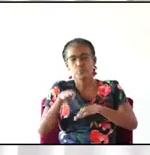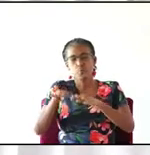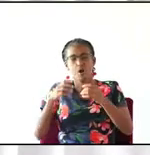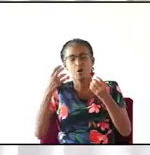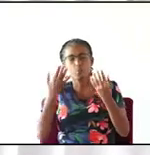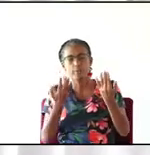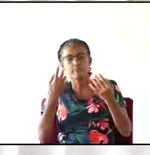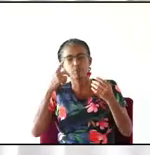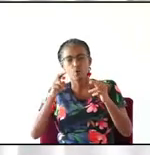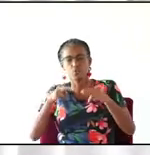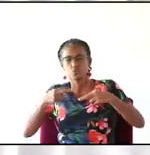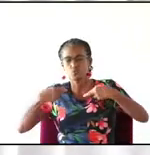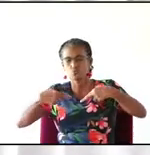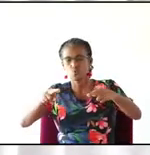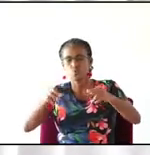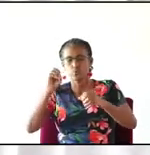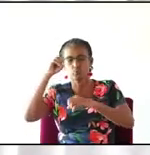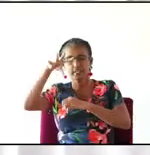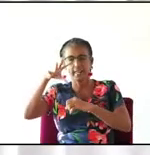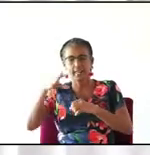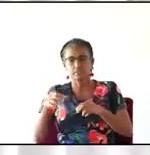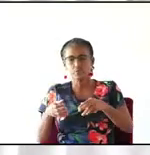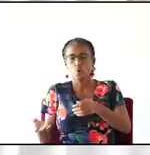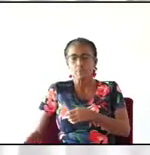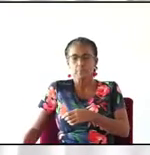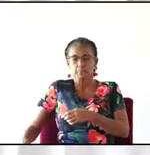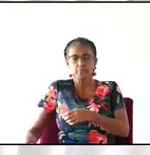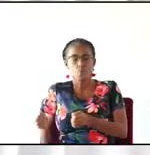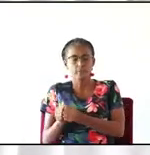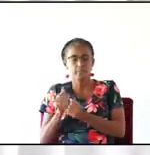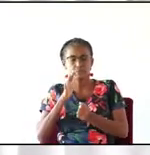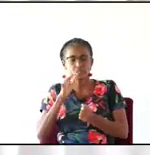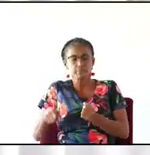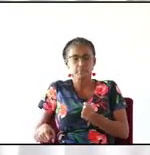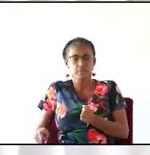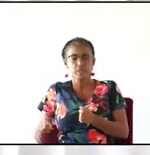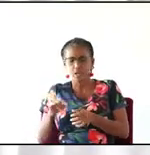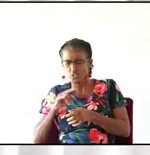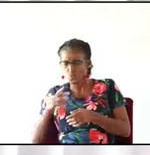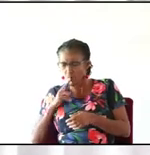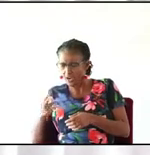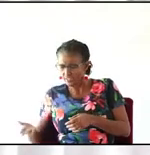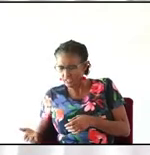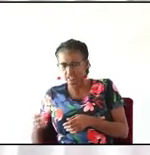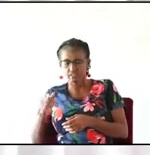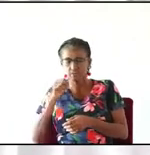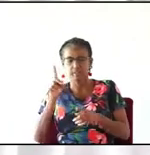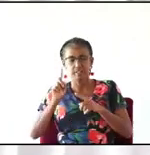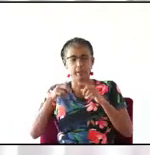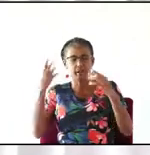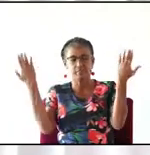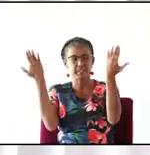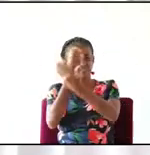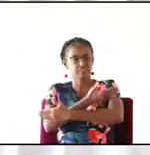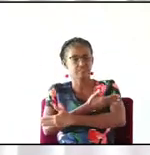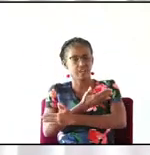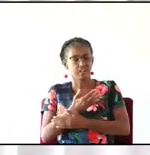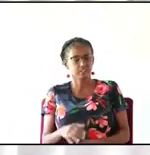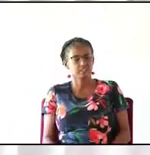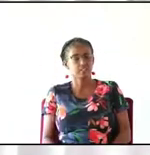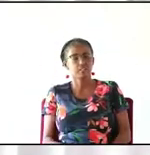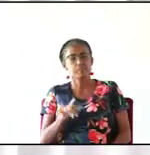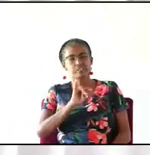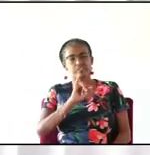every now and then, she would just say, "Girl," I guess she just checks that I'm there. Even if it's dark,